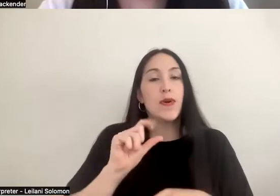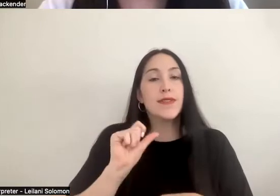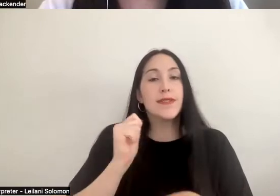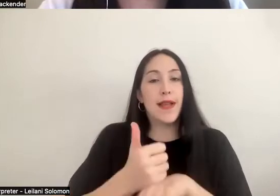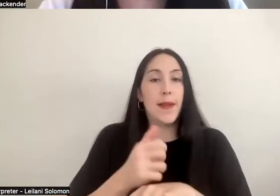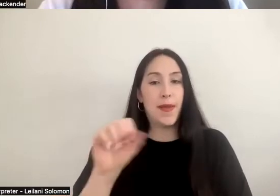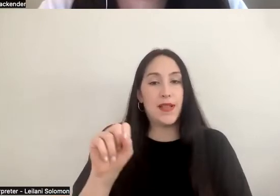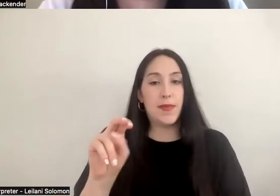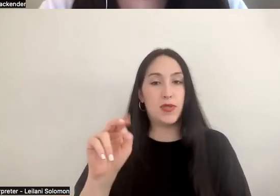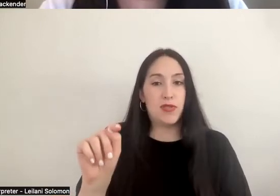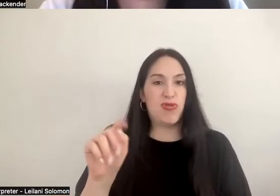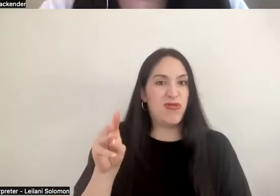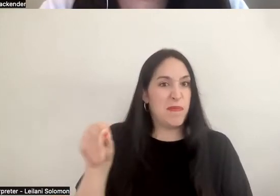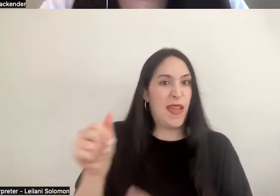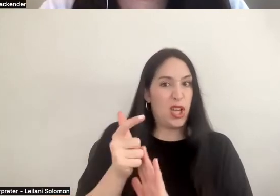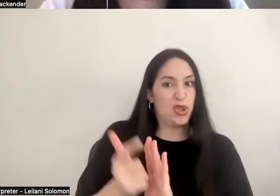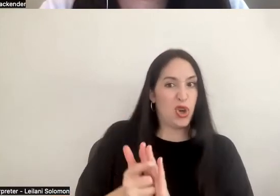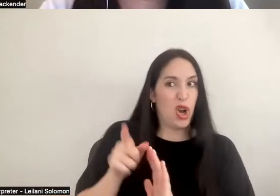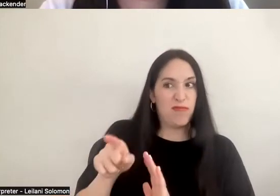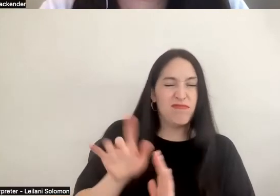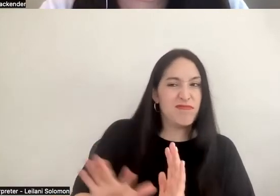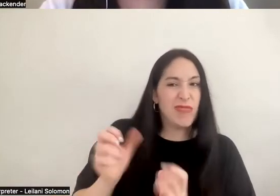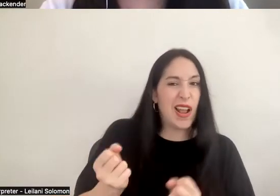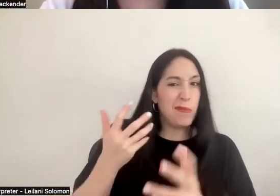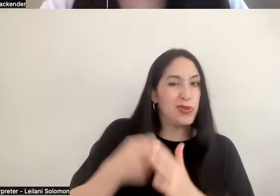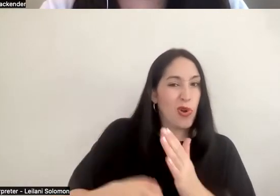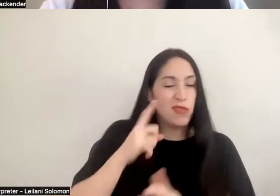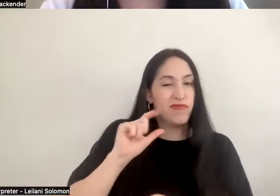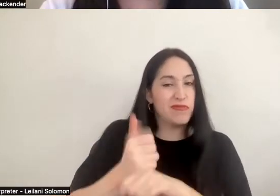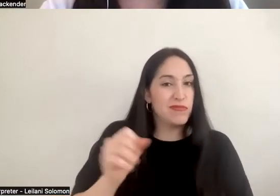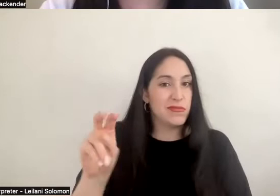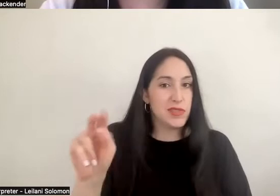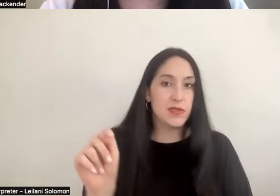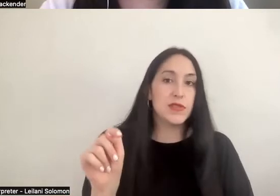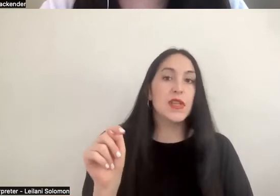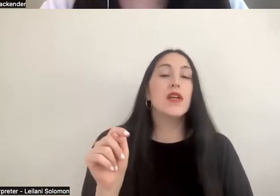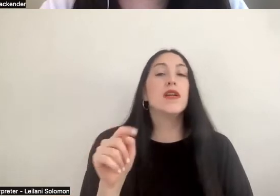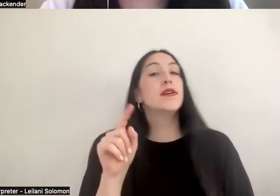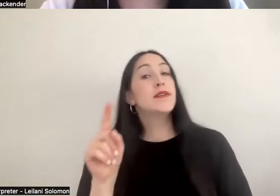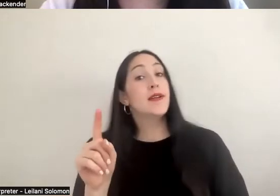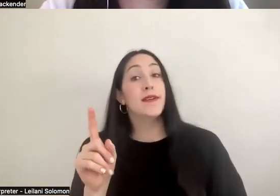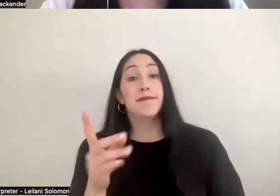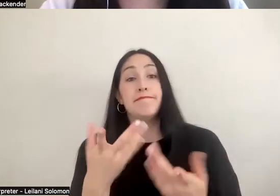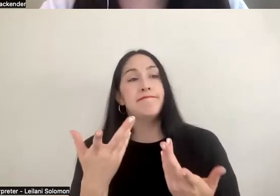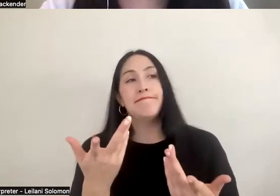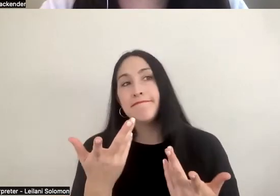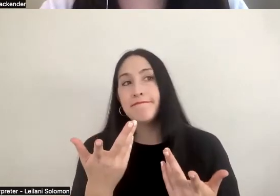it goes to Keith's point, right? And even what we talked about earlier, everybody's unique and depends on how complicated it